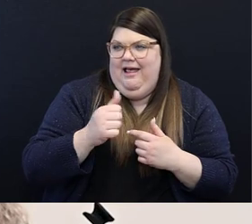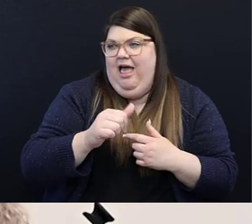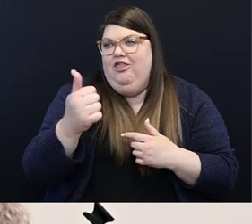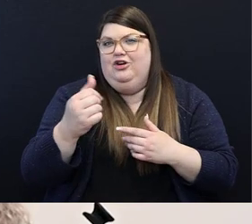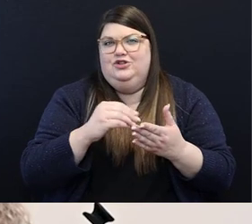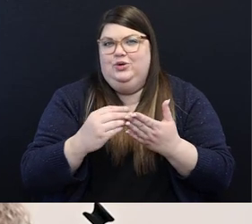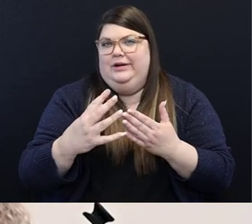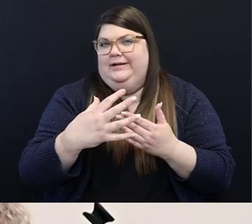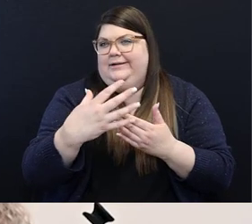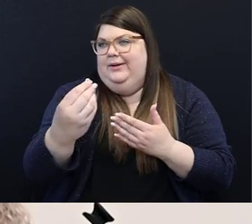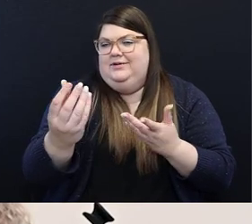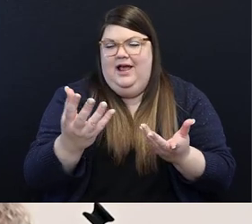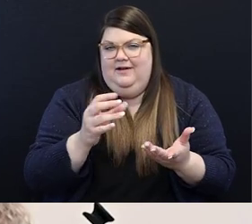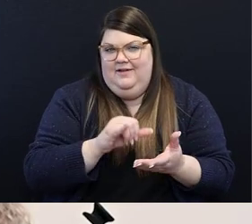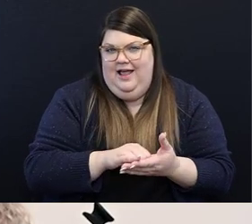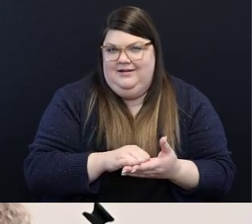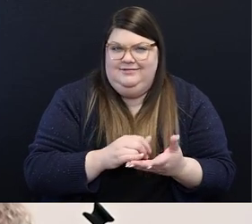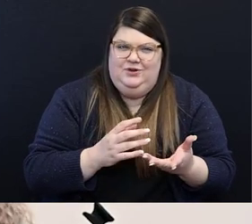been.